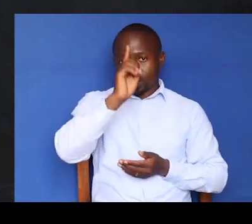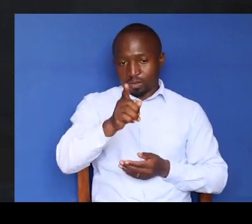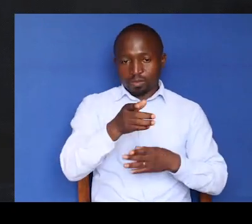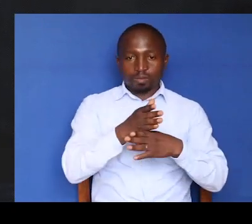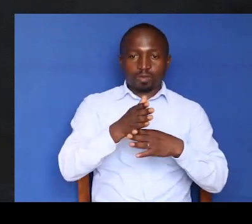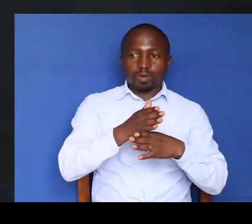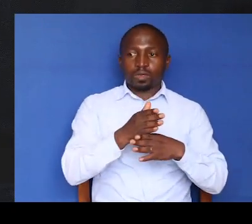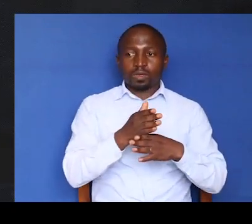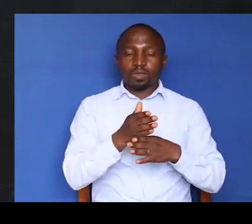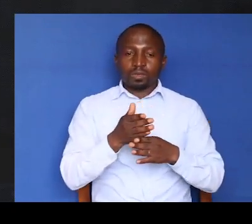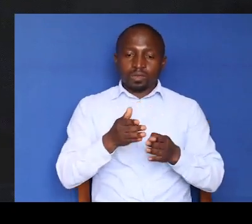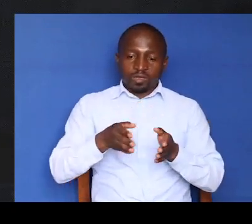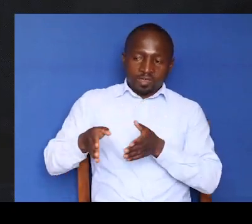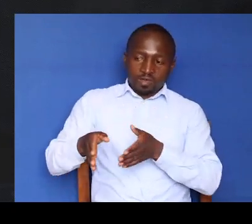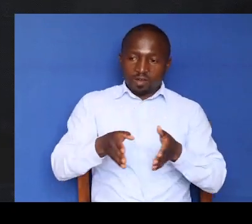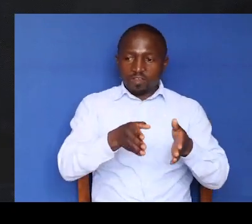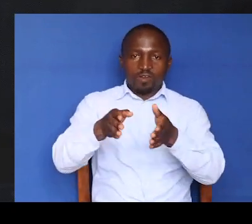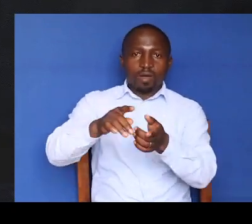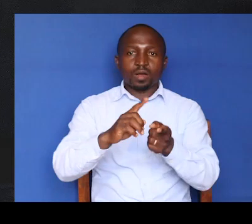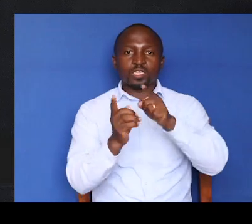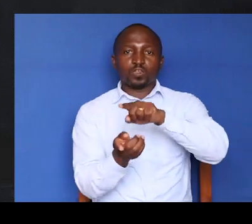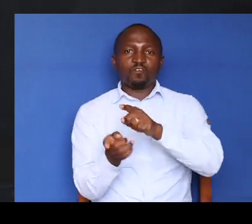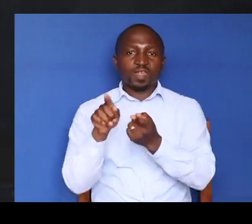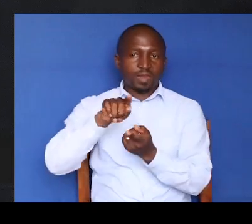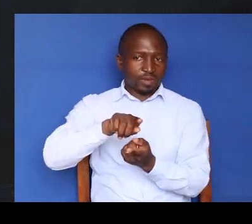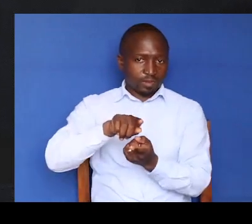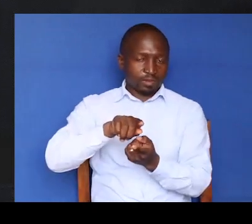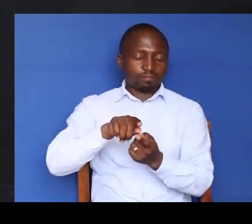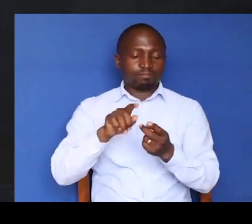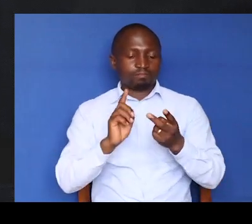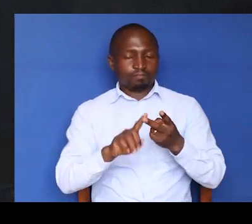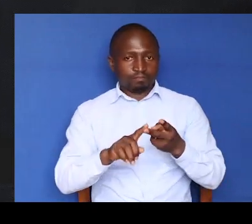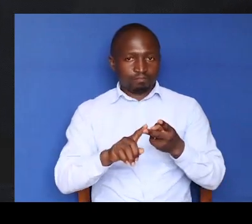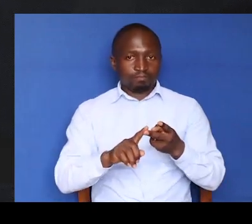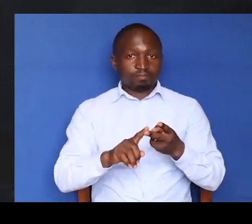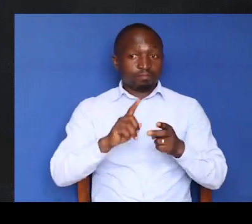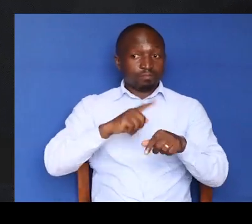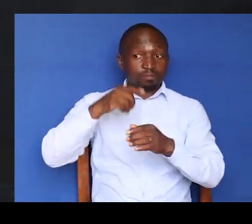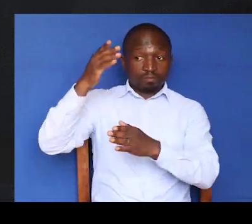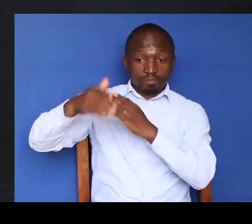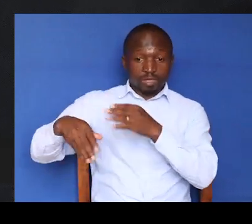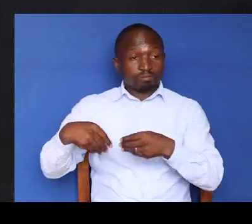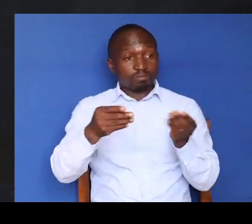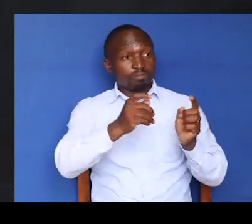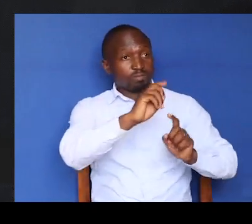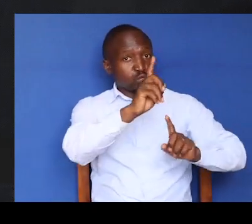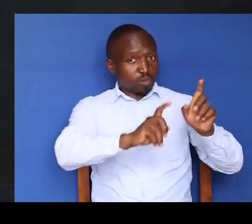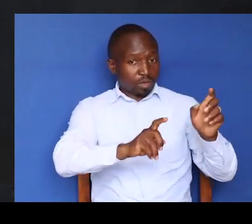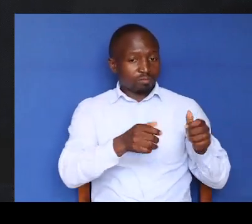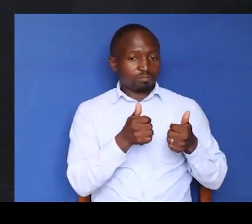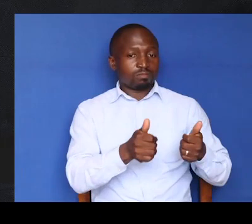river rejuvenation. Moreover, at last, I left you with questions, and I hope the questions have